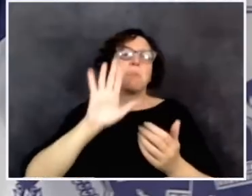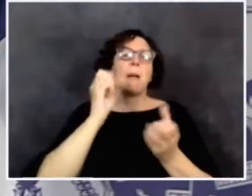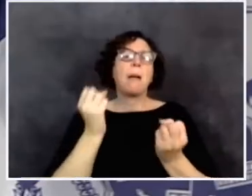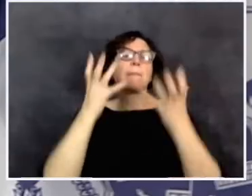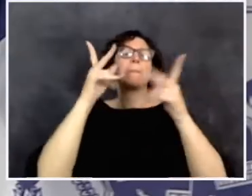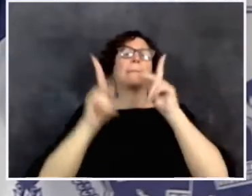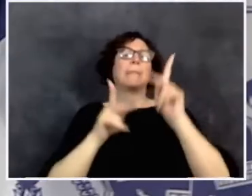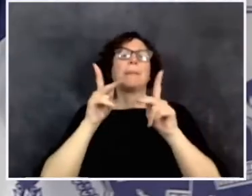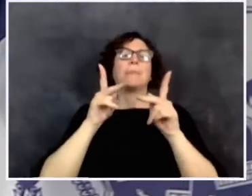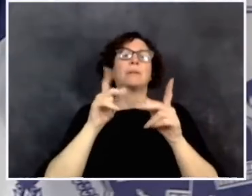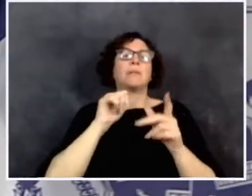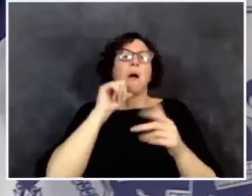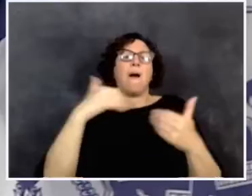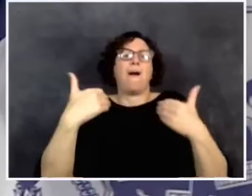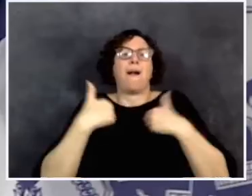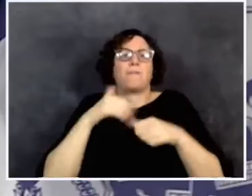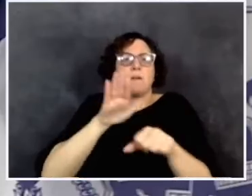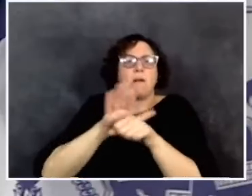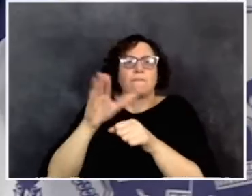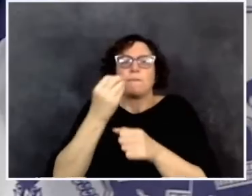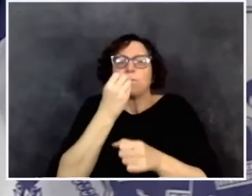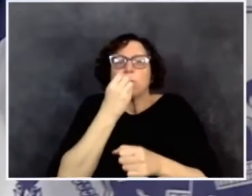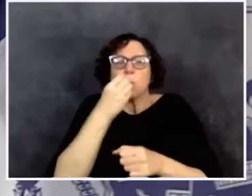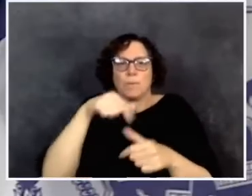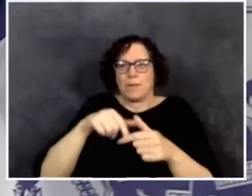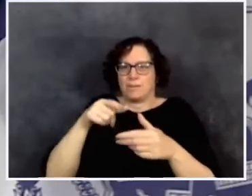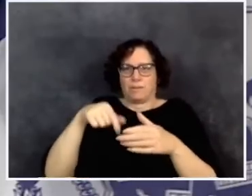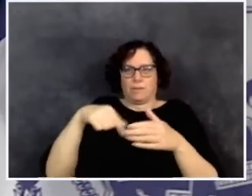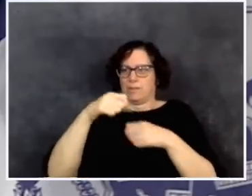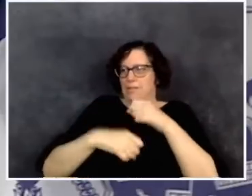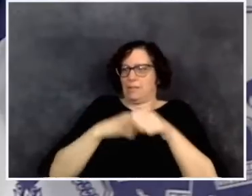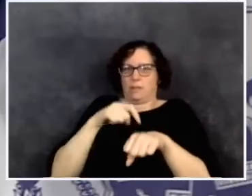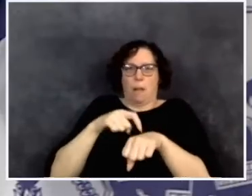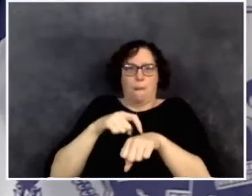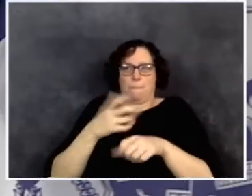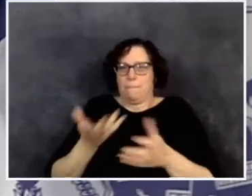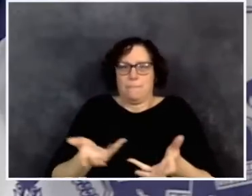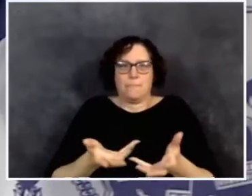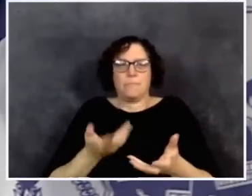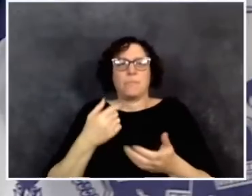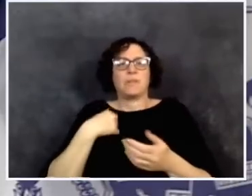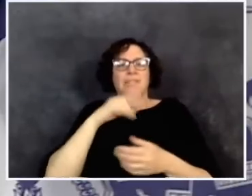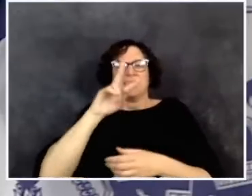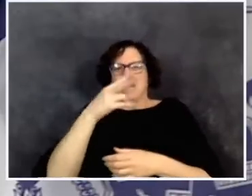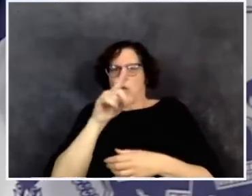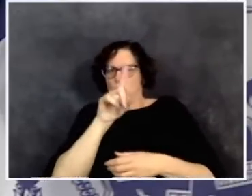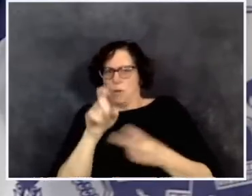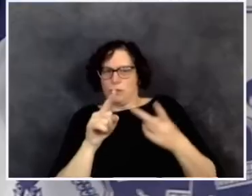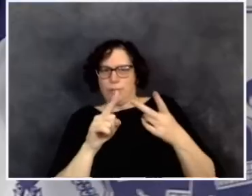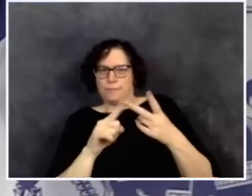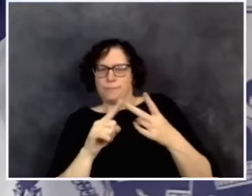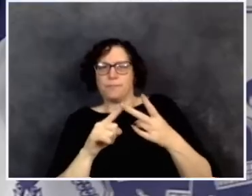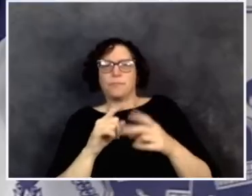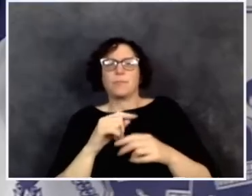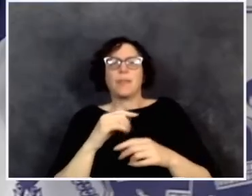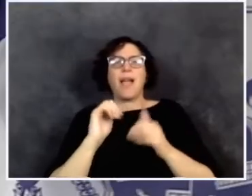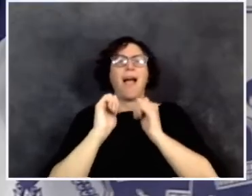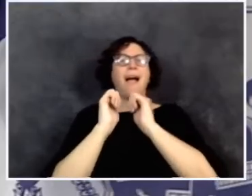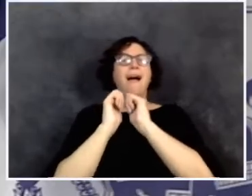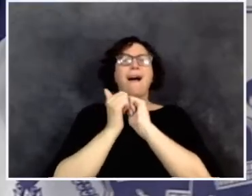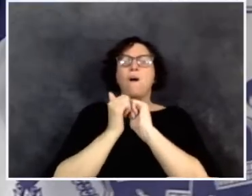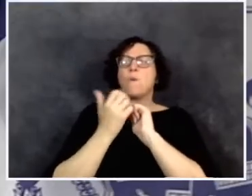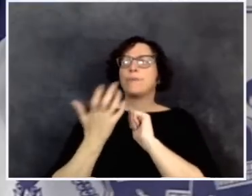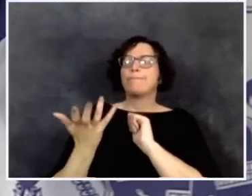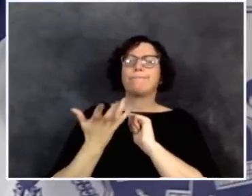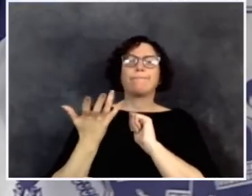regarding the weather, how is the city preparing for blackouts, considering that, people aren't going to be able to go to the office or the movie theater to